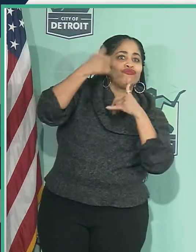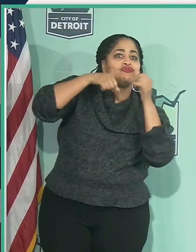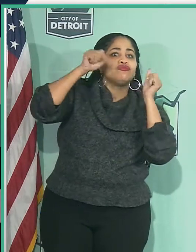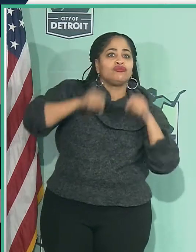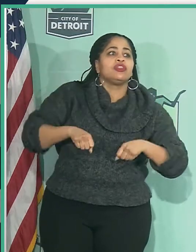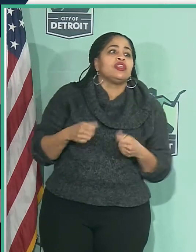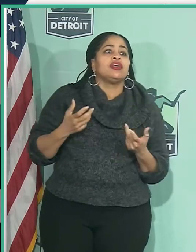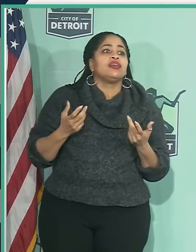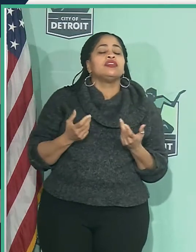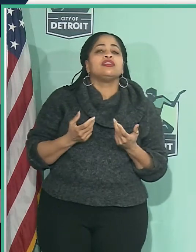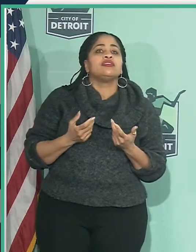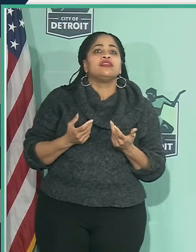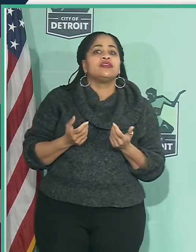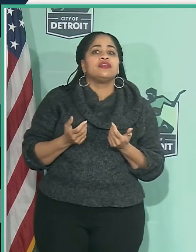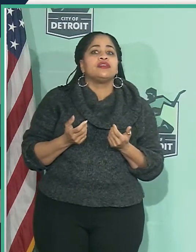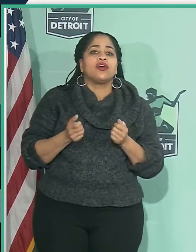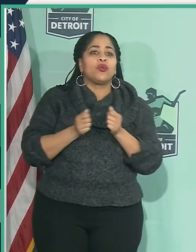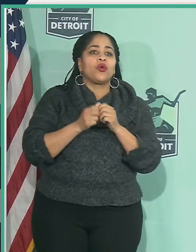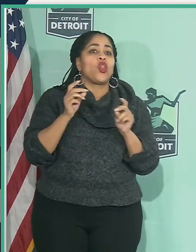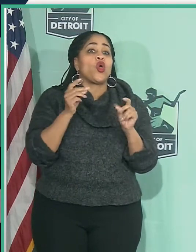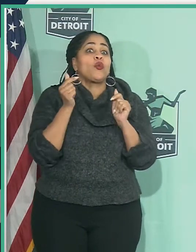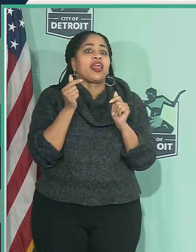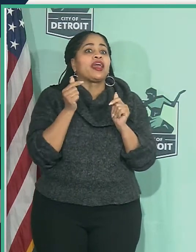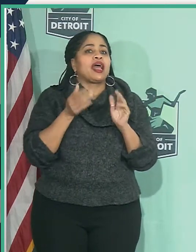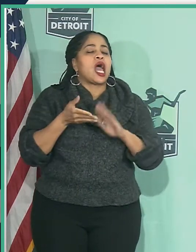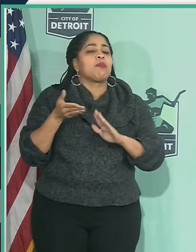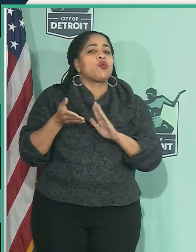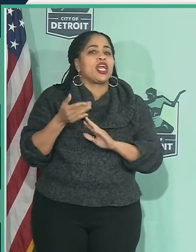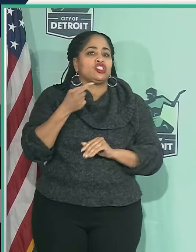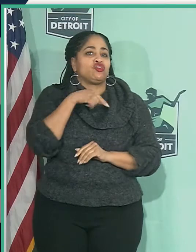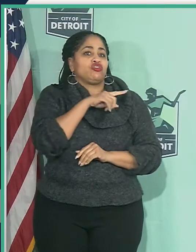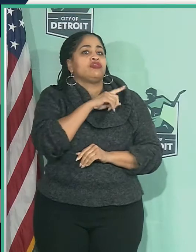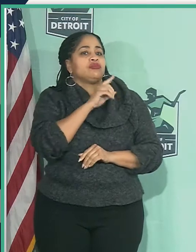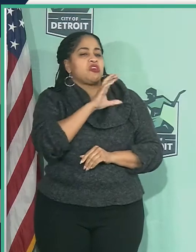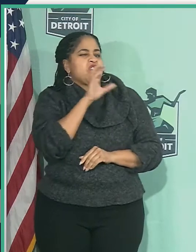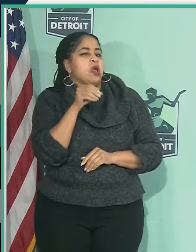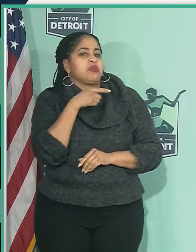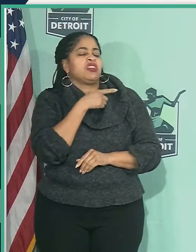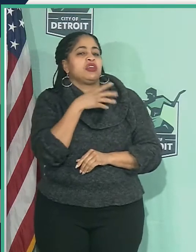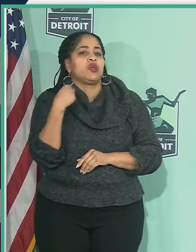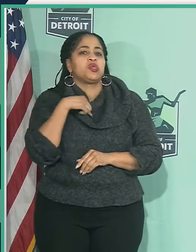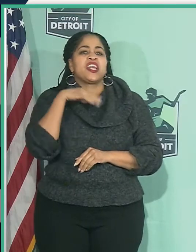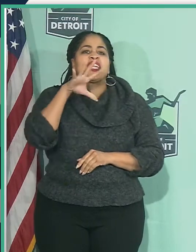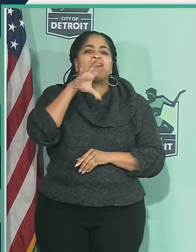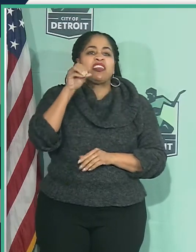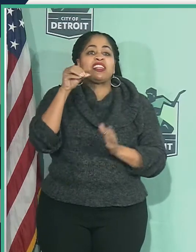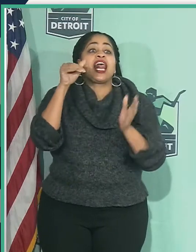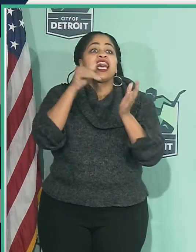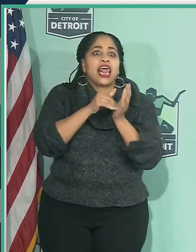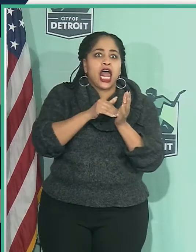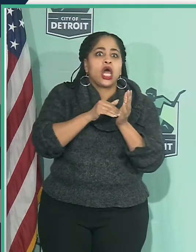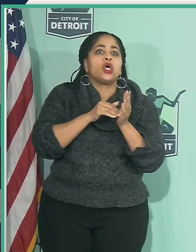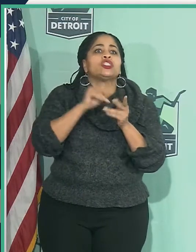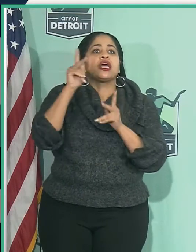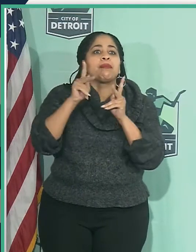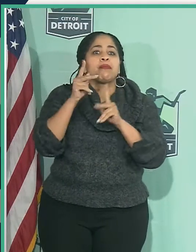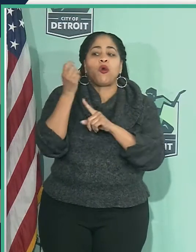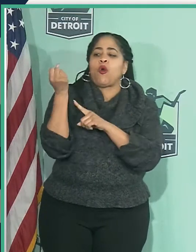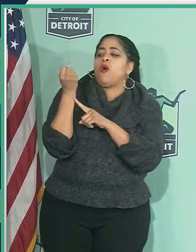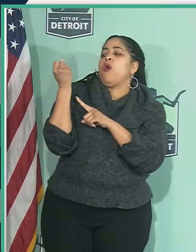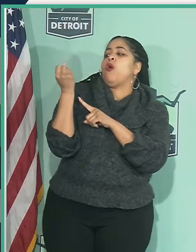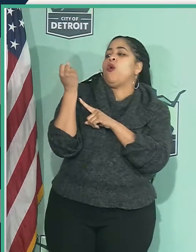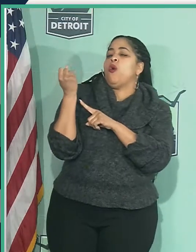with the Quicken operation, and we had 50,000 people on hold in the first half